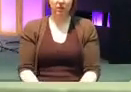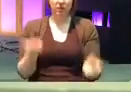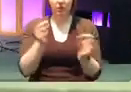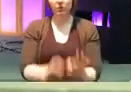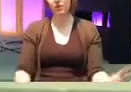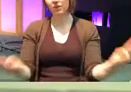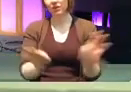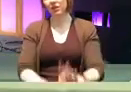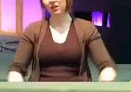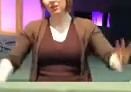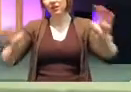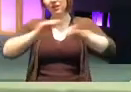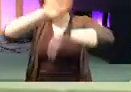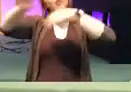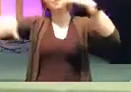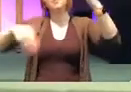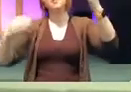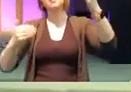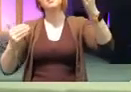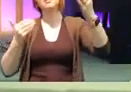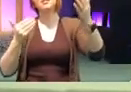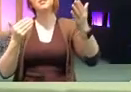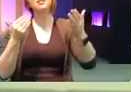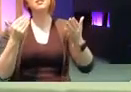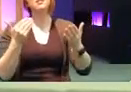all. You are worthy of it